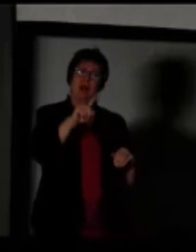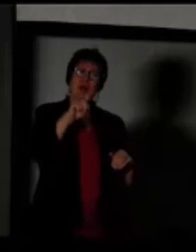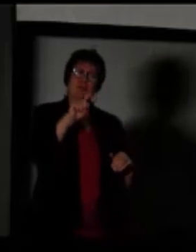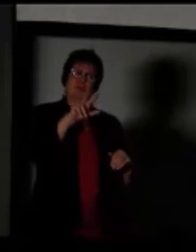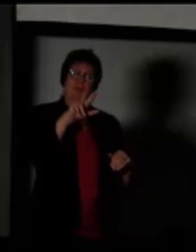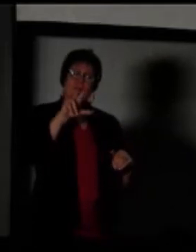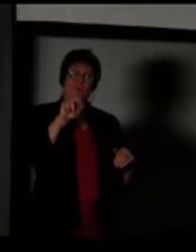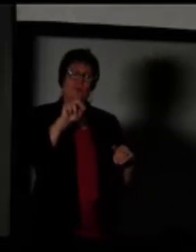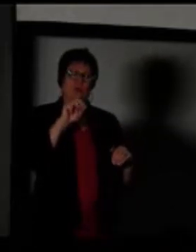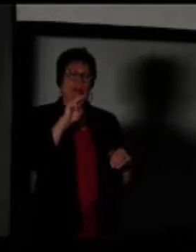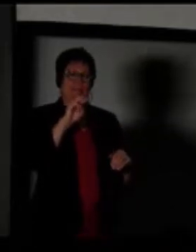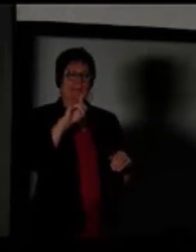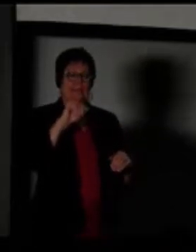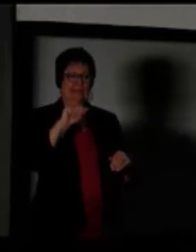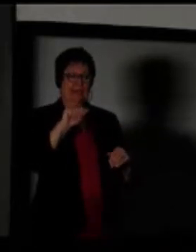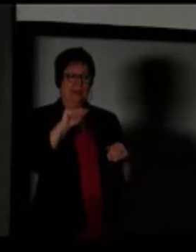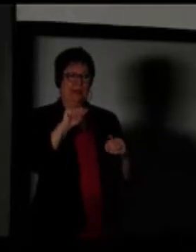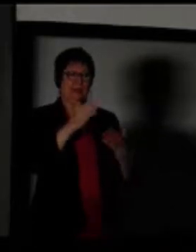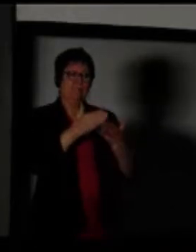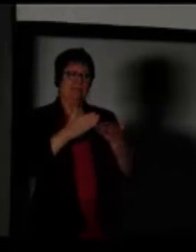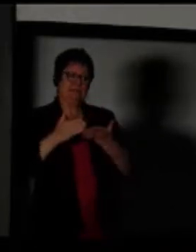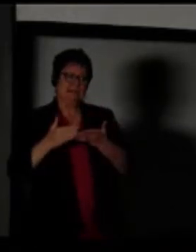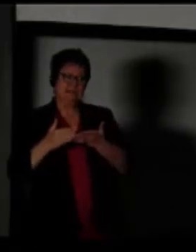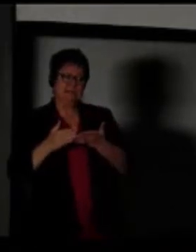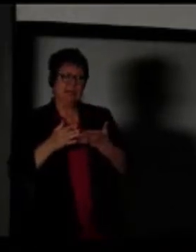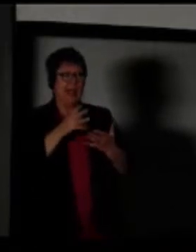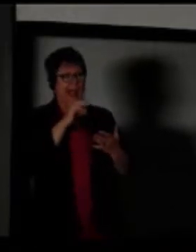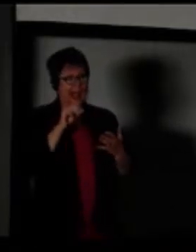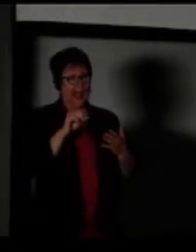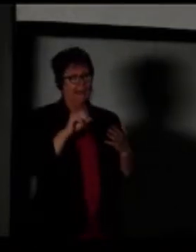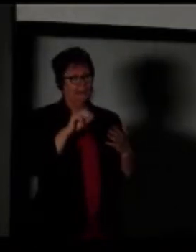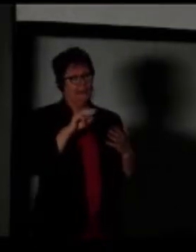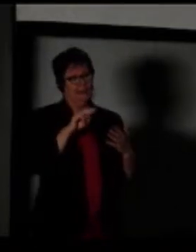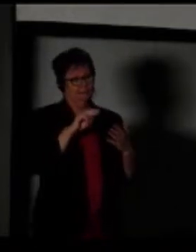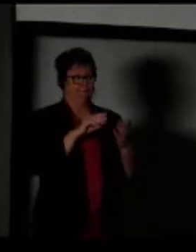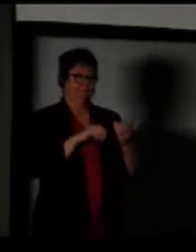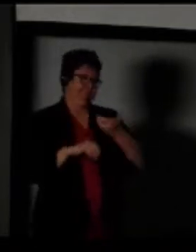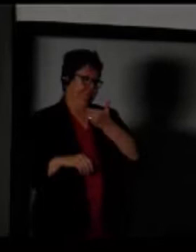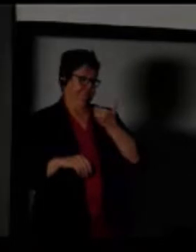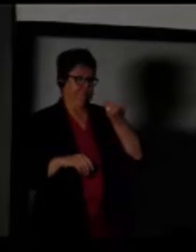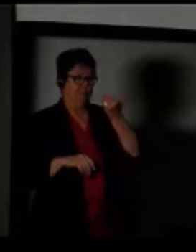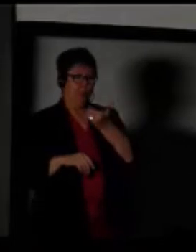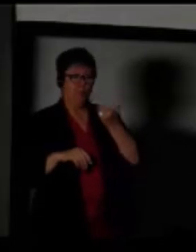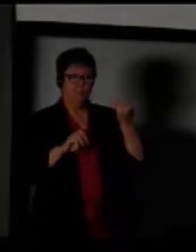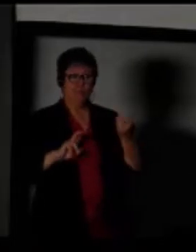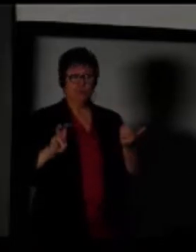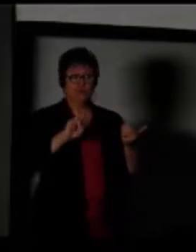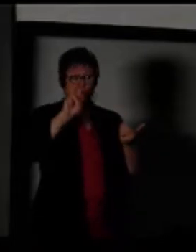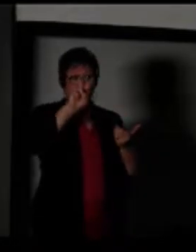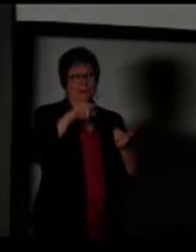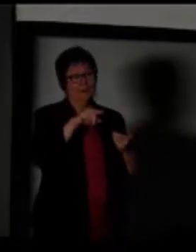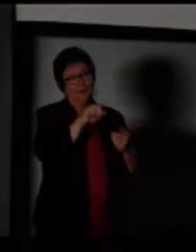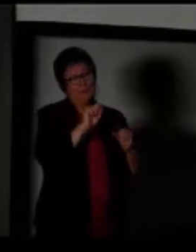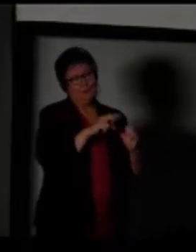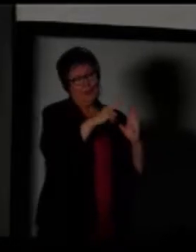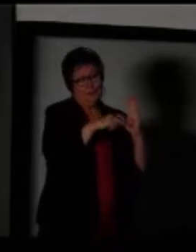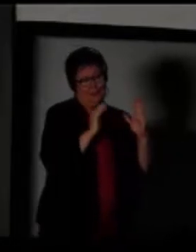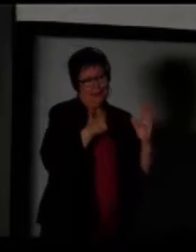130 media pieces. We also have a mobile tour. All of these things you can find out about by going to our